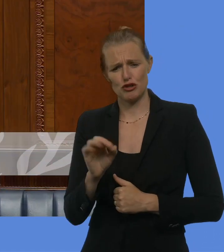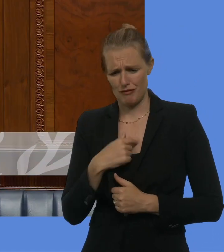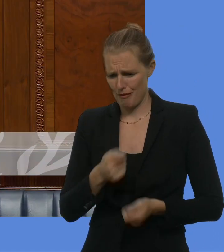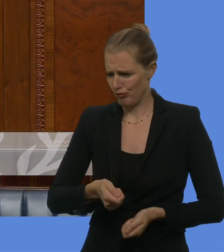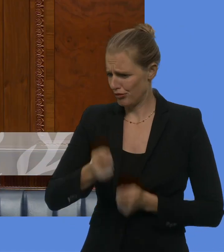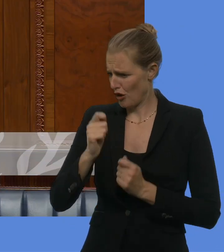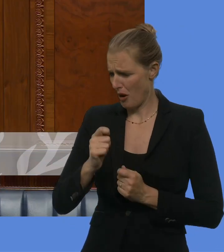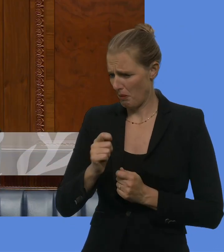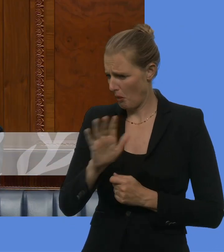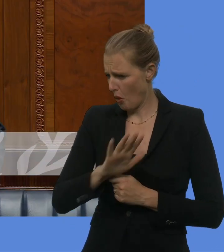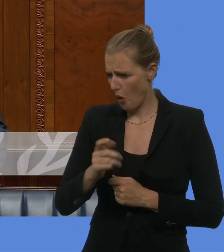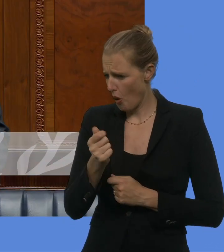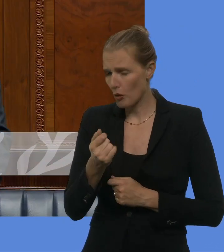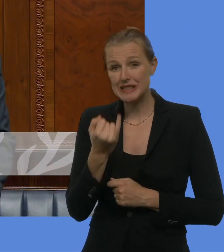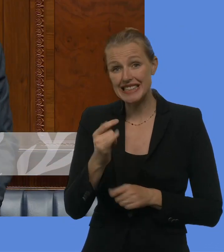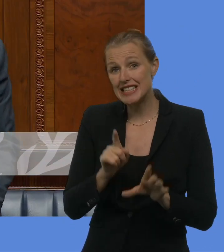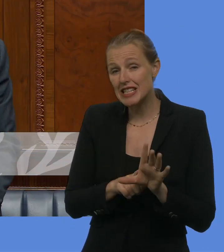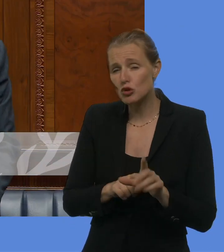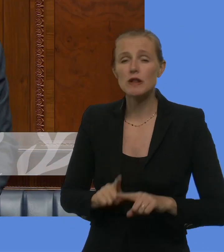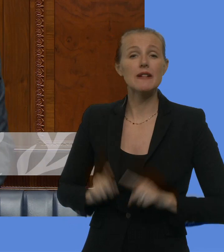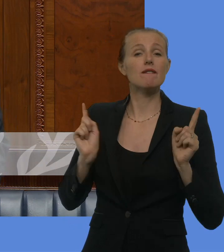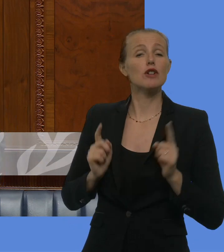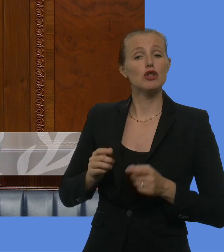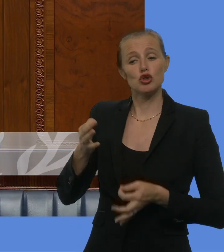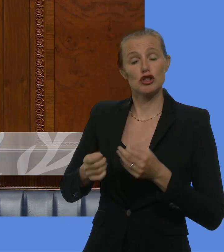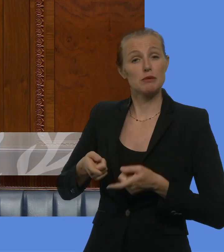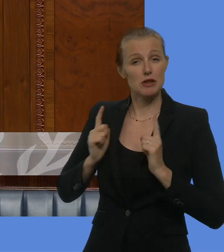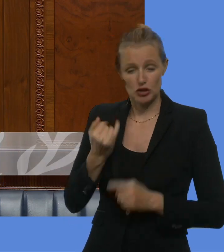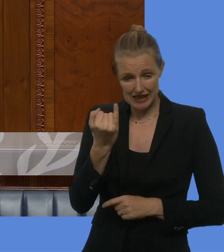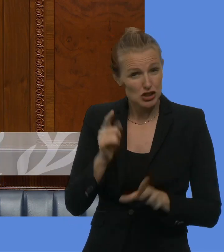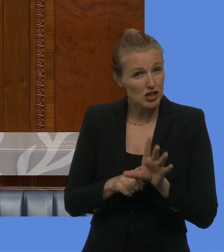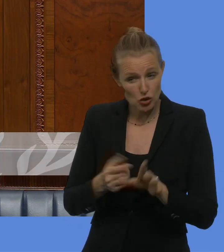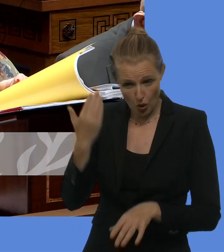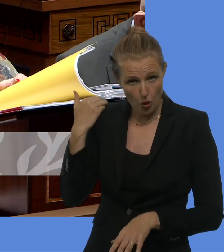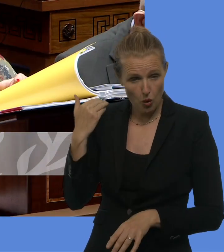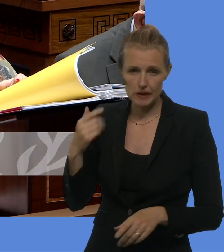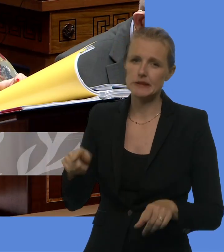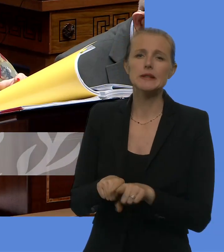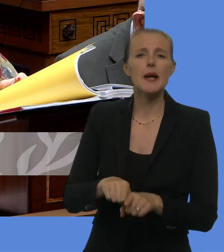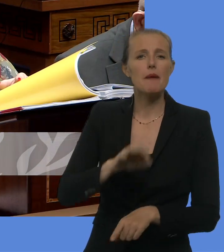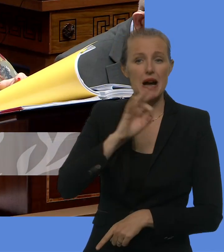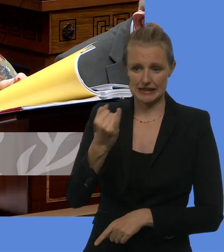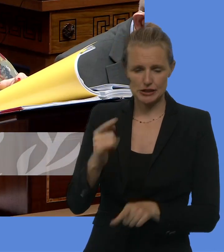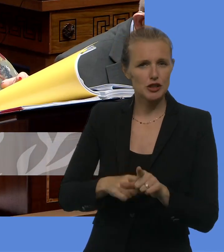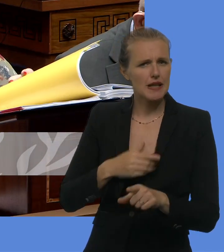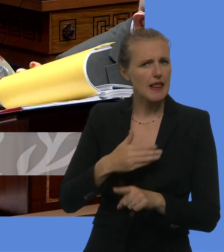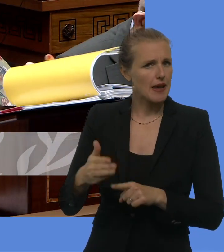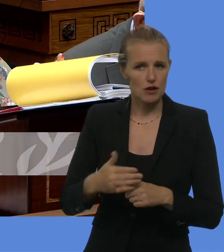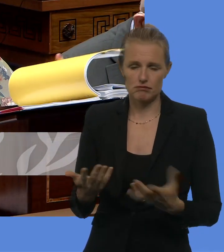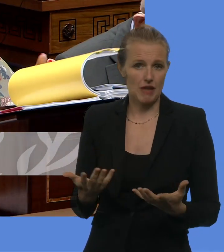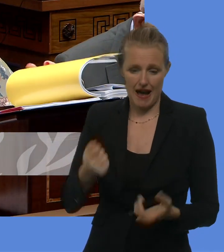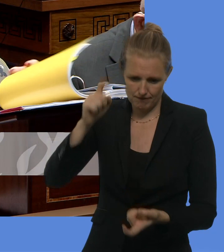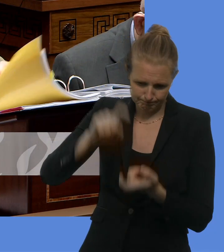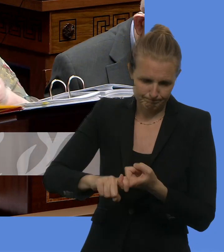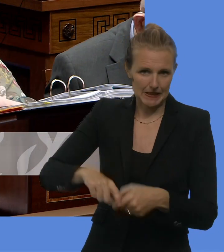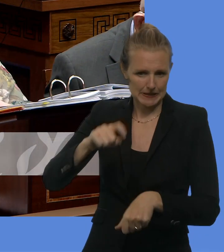time ago, almost 6 years ago, to a previous Justice Minister, and here we are. The same question arises again. Is there a time frame set